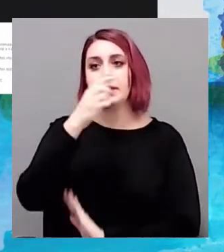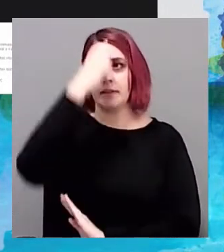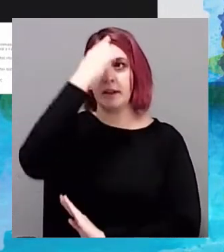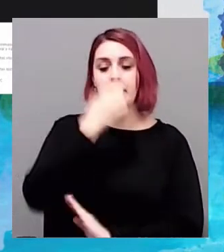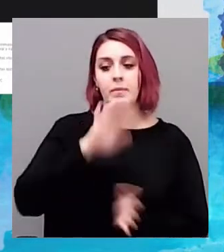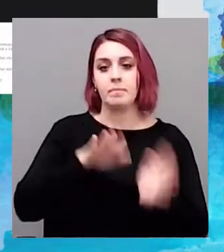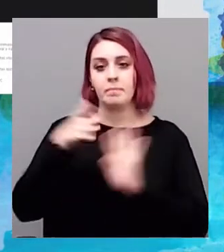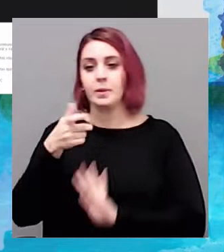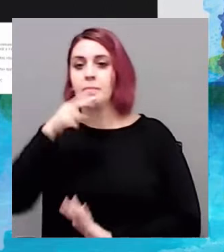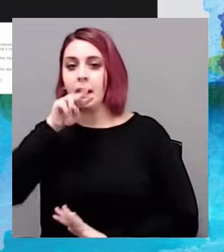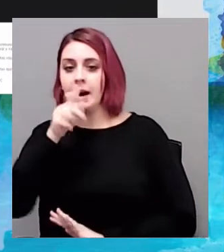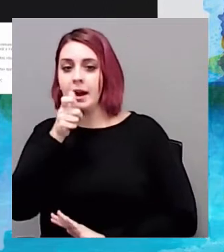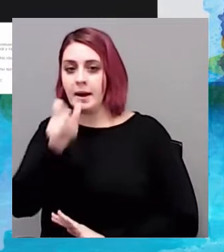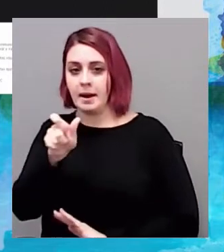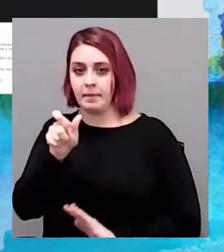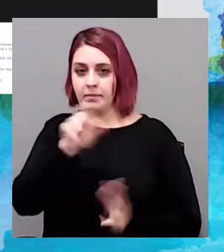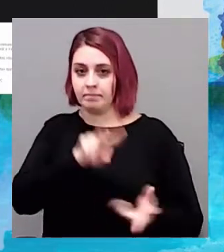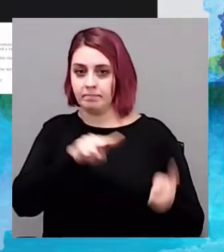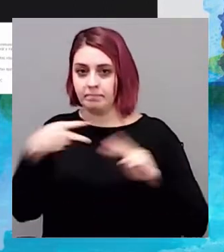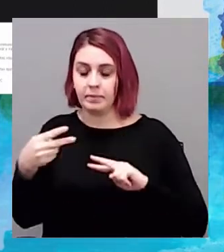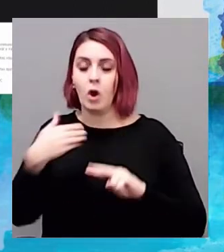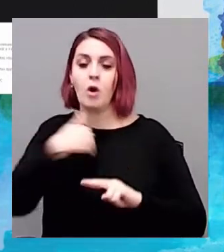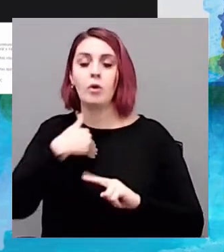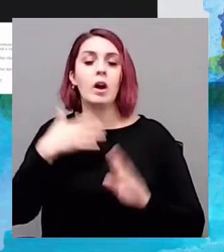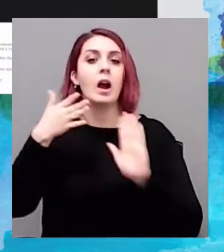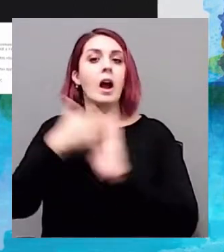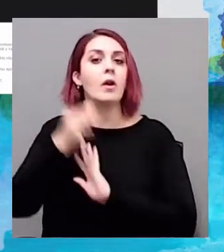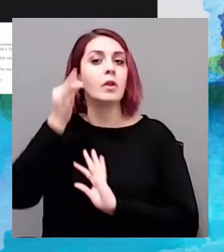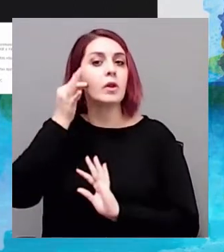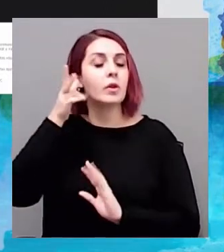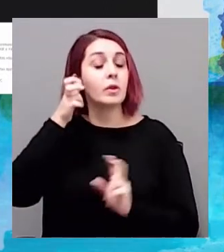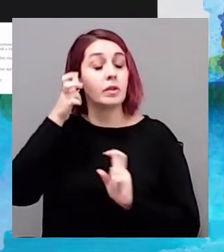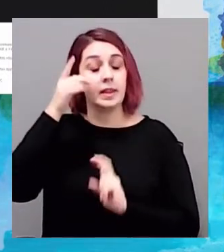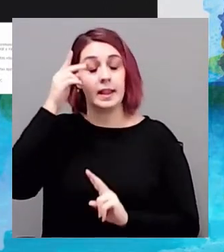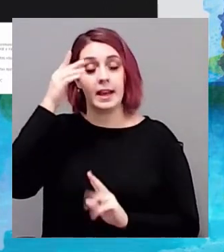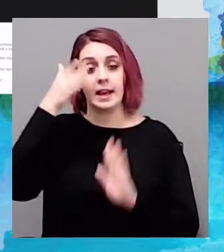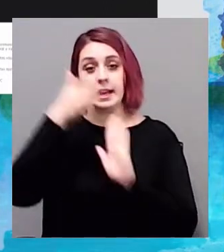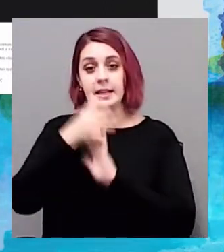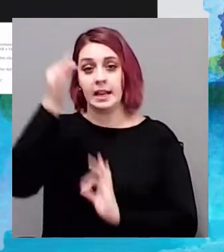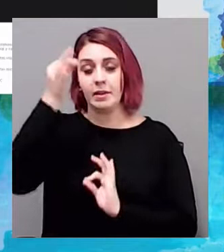translation of the image into words. The function of audio description,